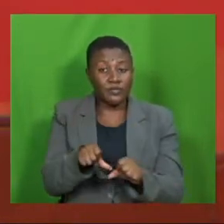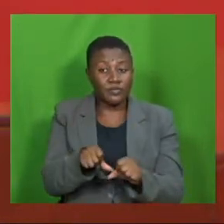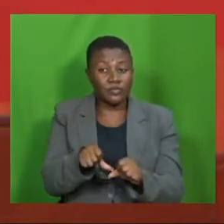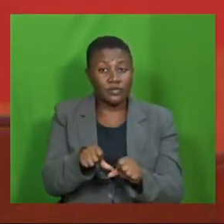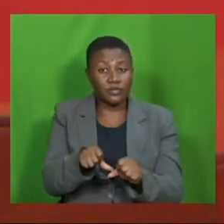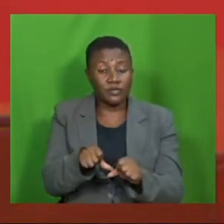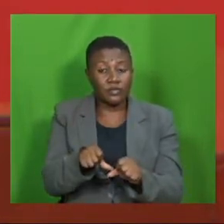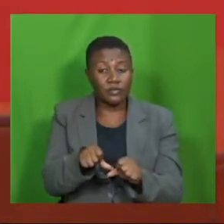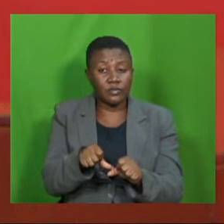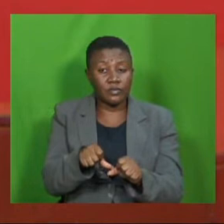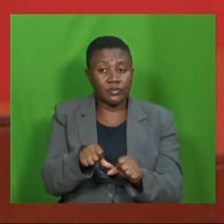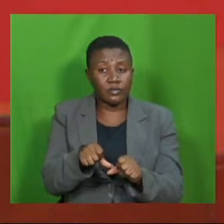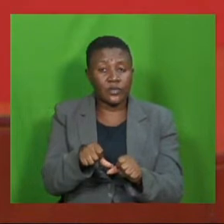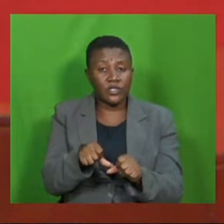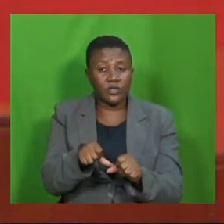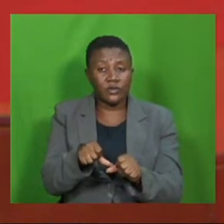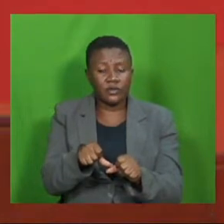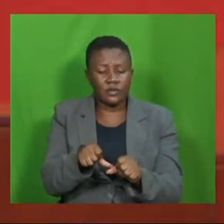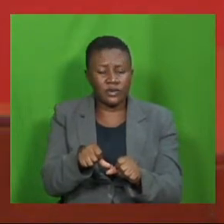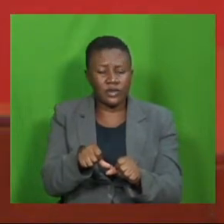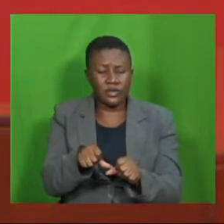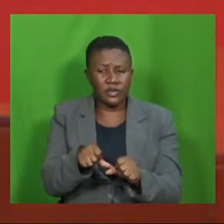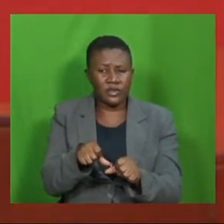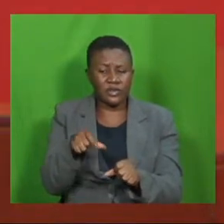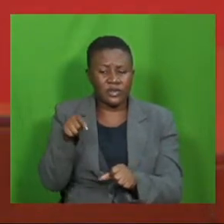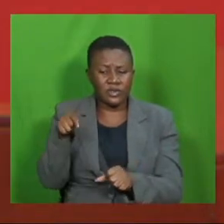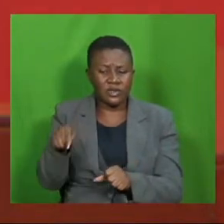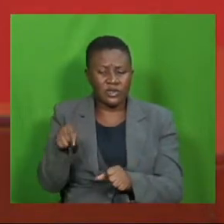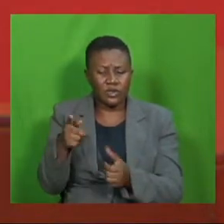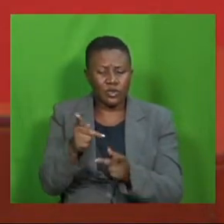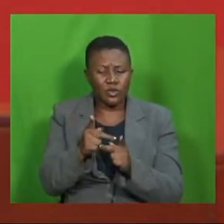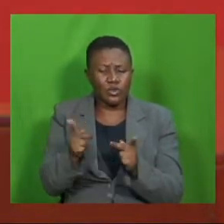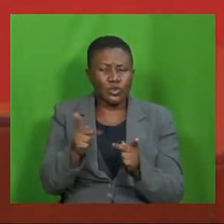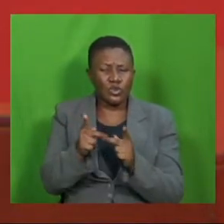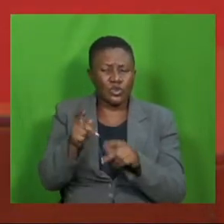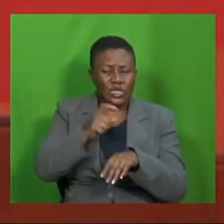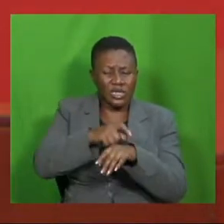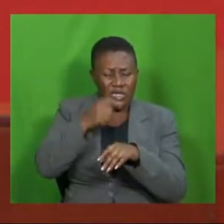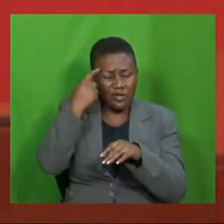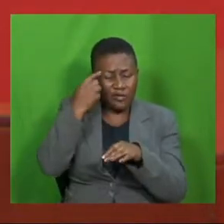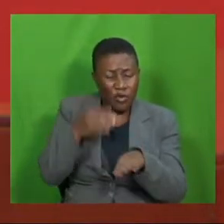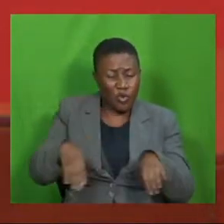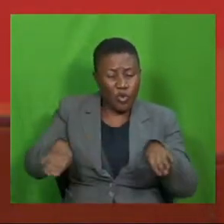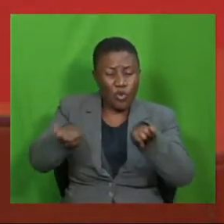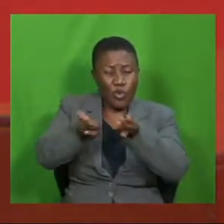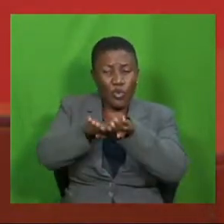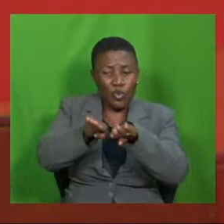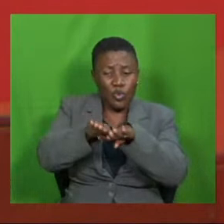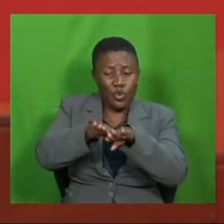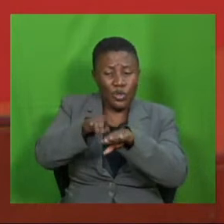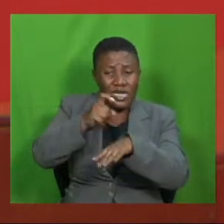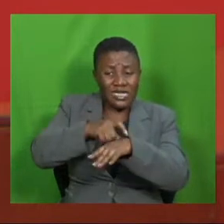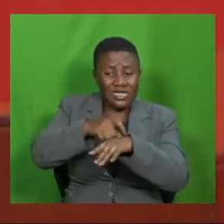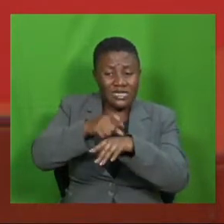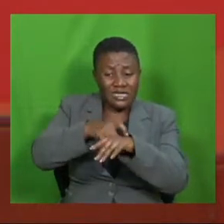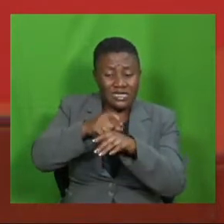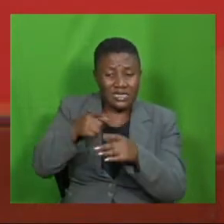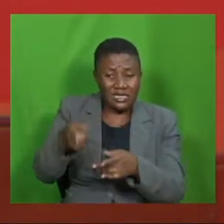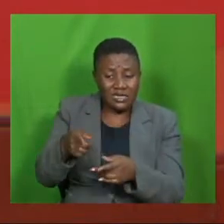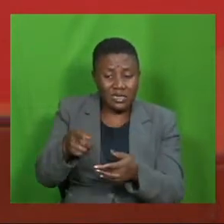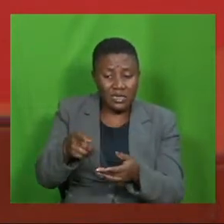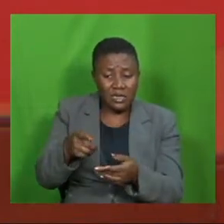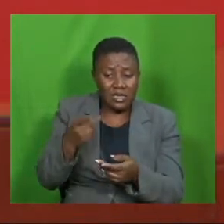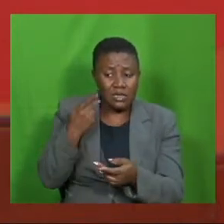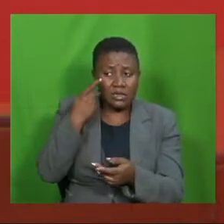around the port area. And so during close season, and even after, it appears the